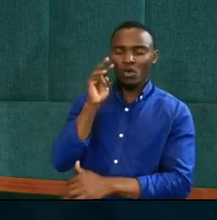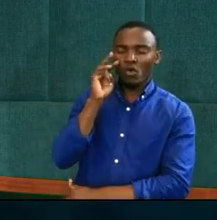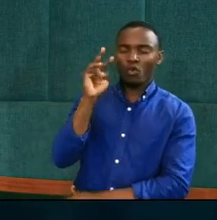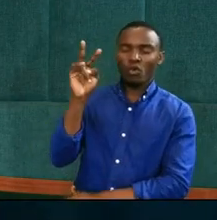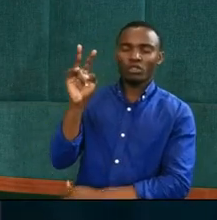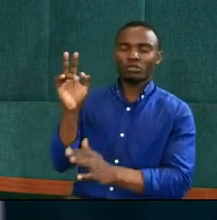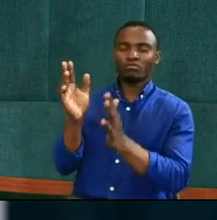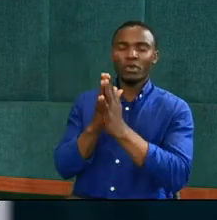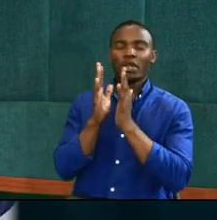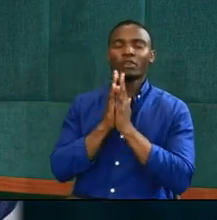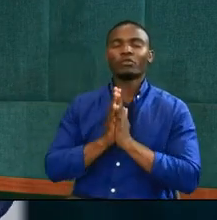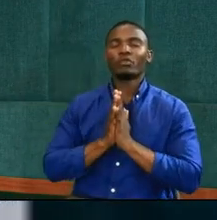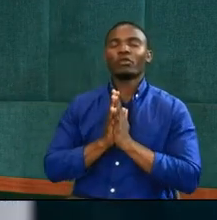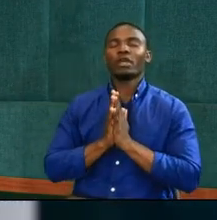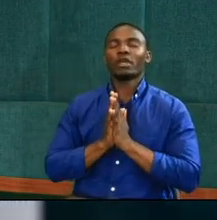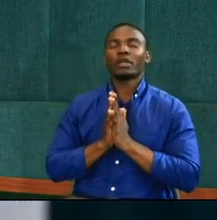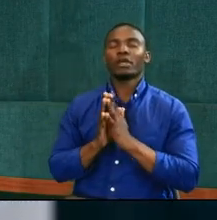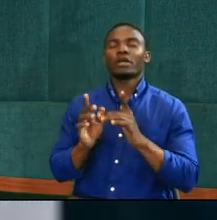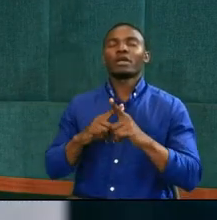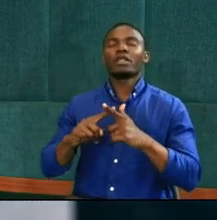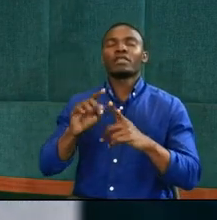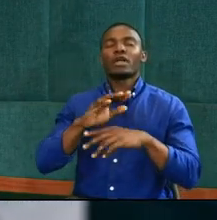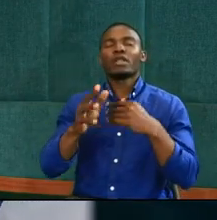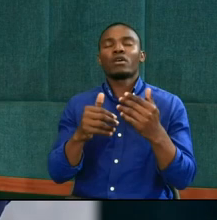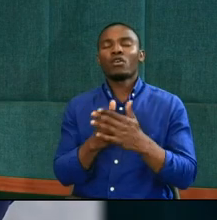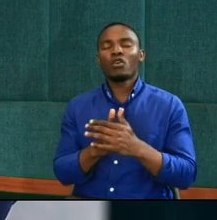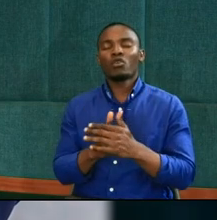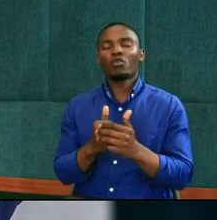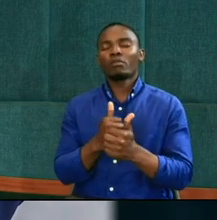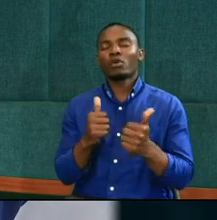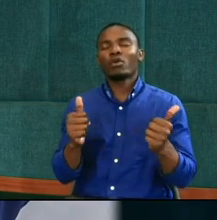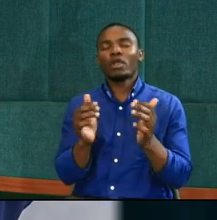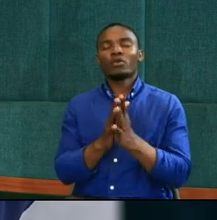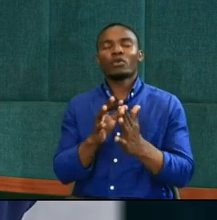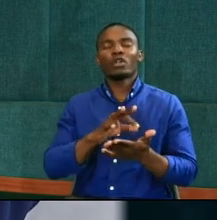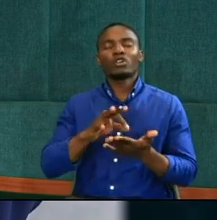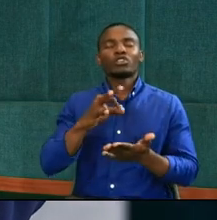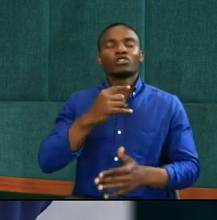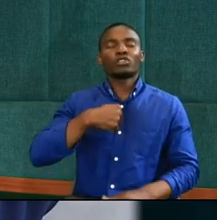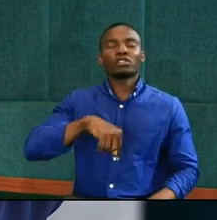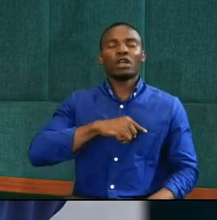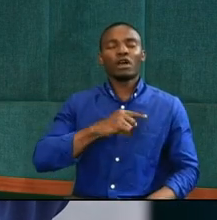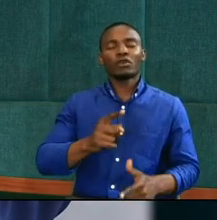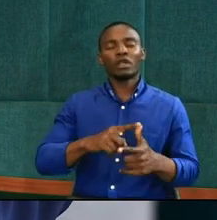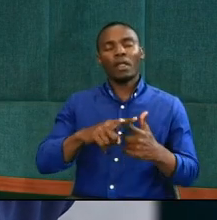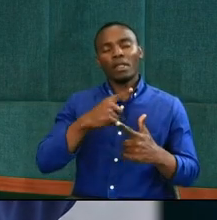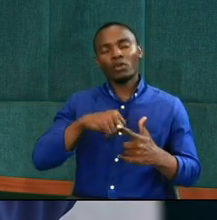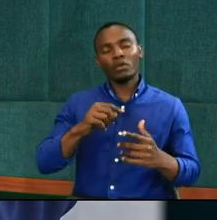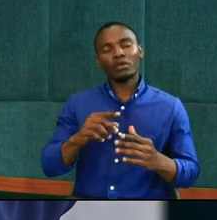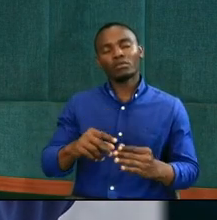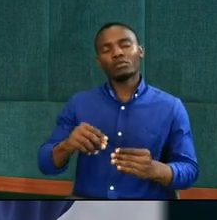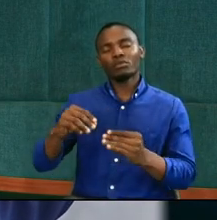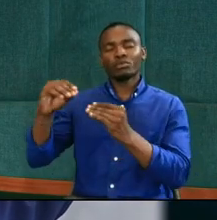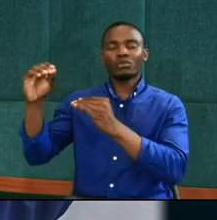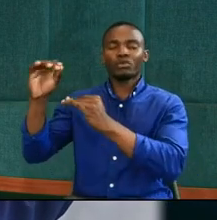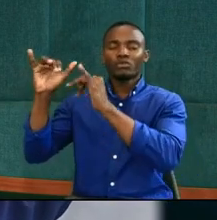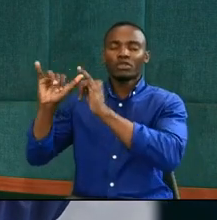and praying so that all will be well with our souls and we can go home to be with you.